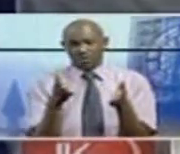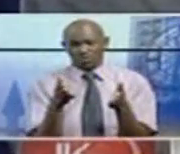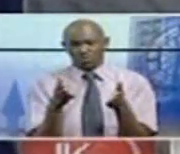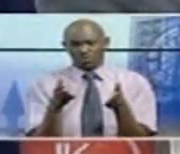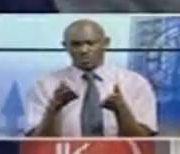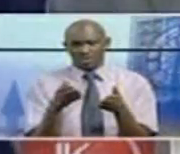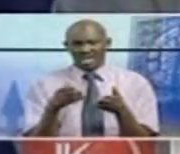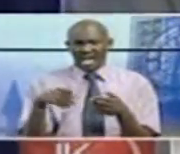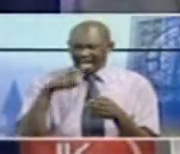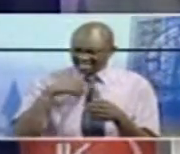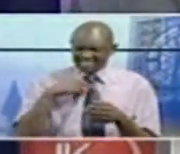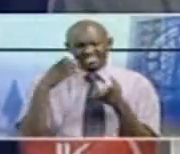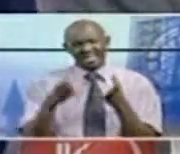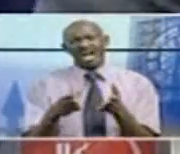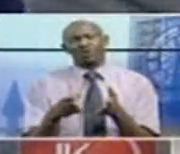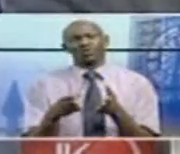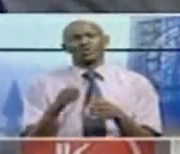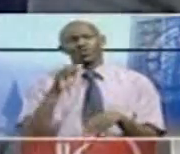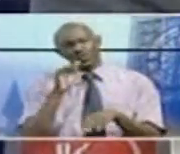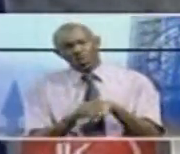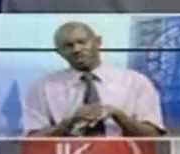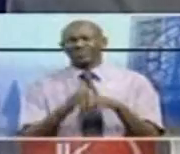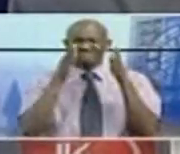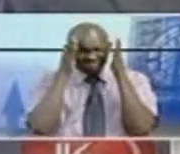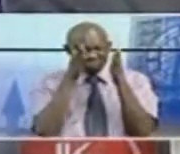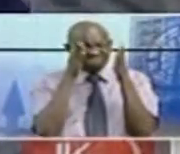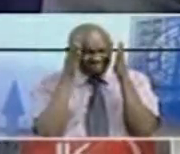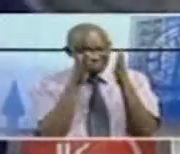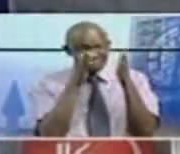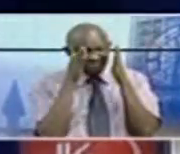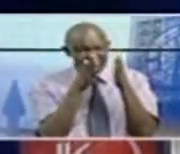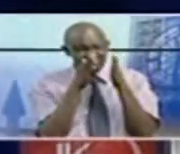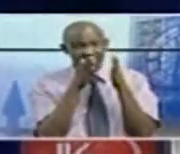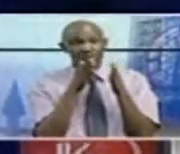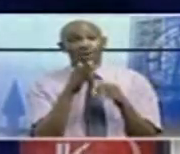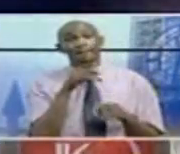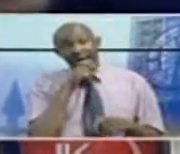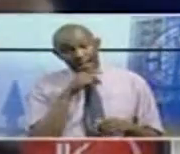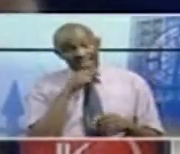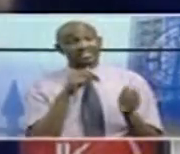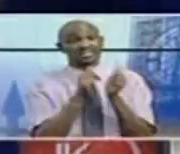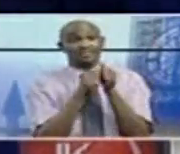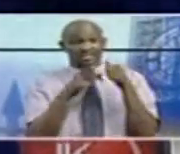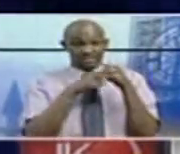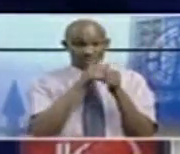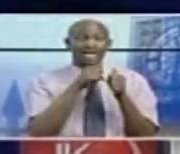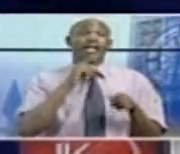very much in order to be so much preoccupied with whether Baba, who will be then Babu,